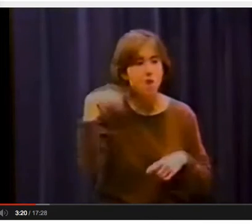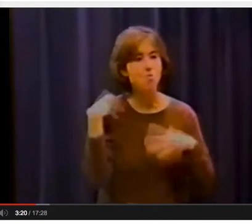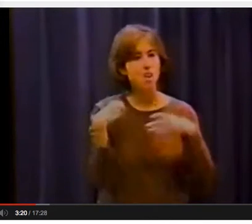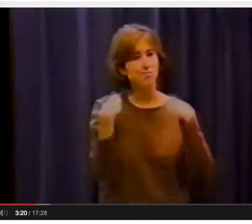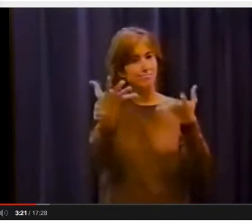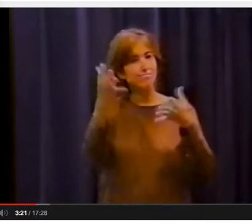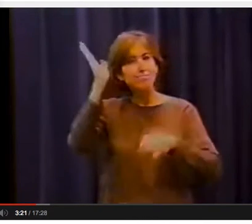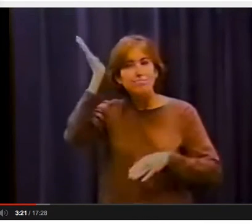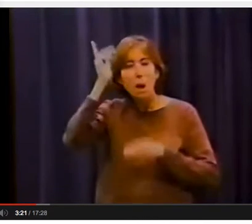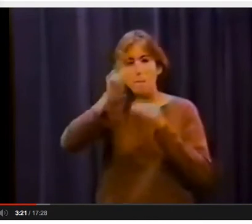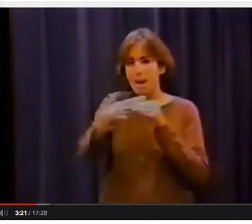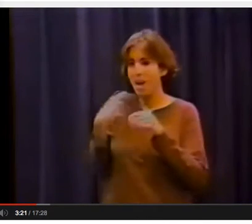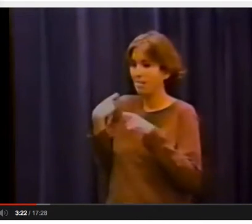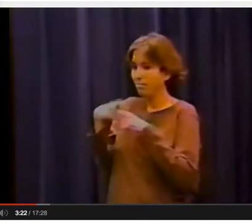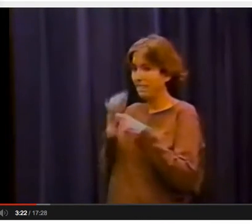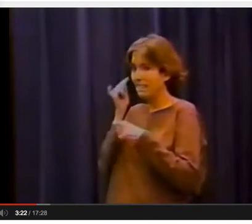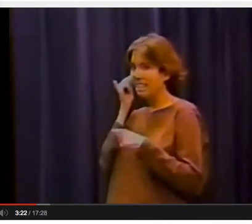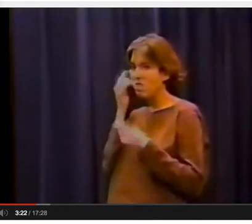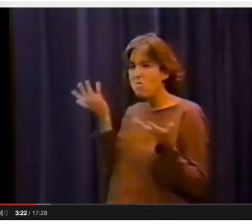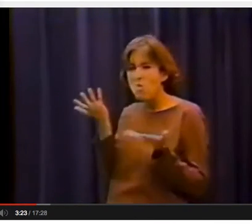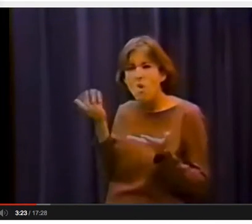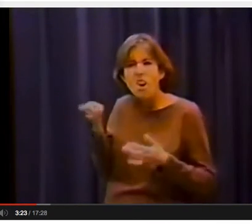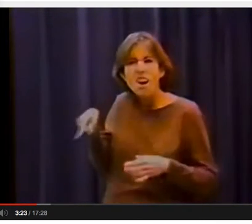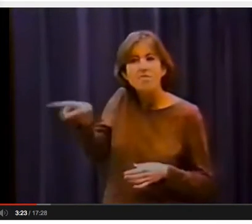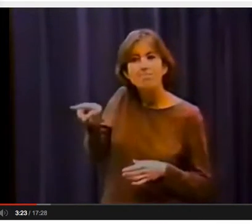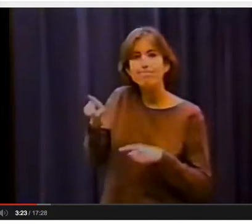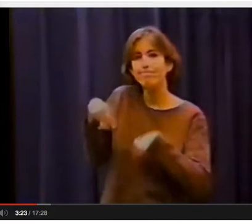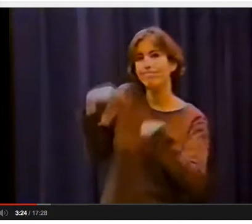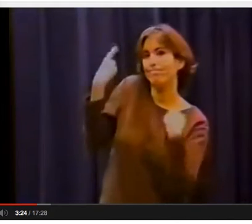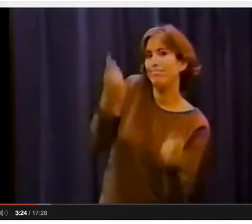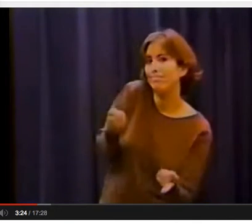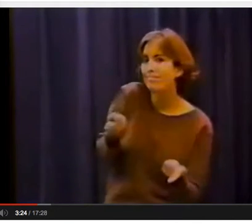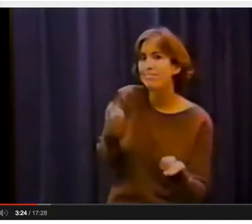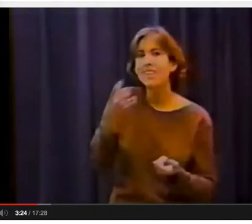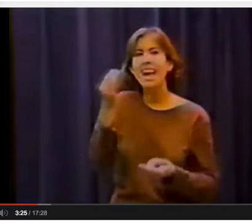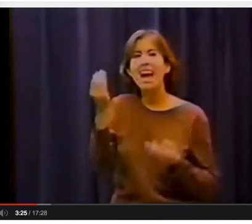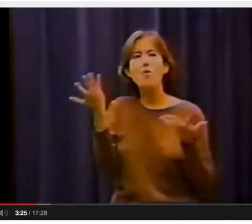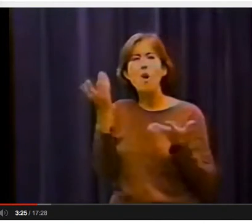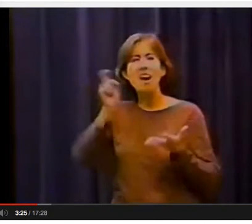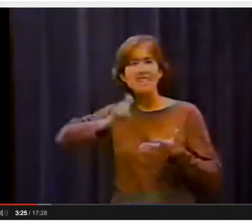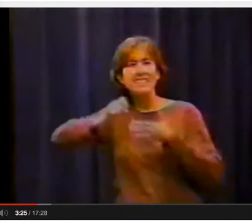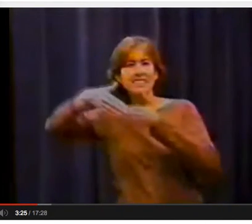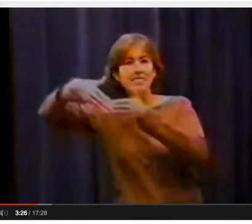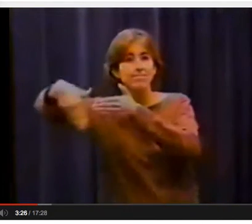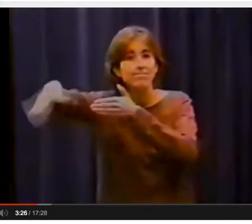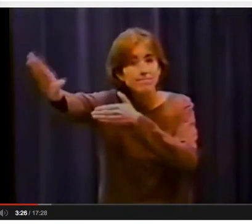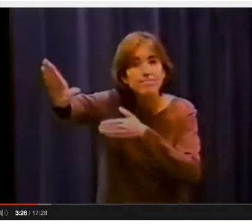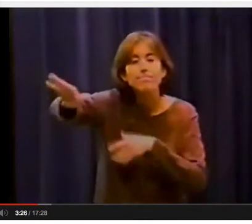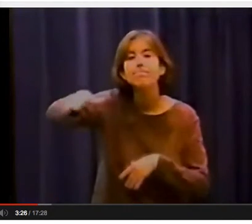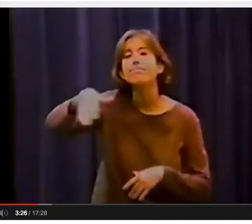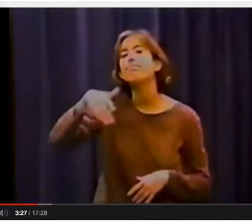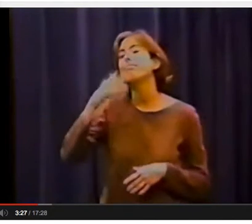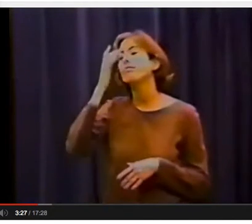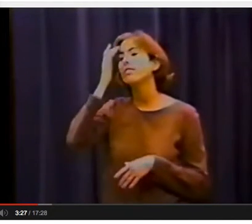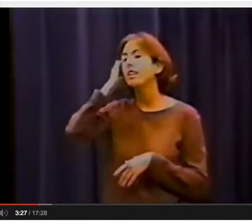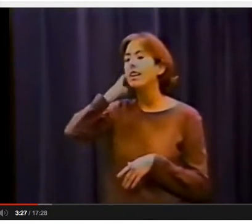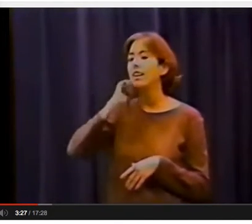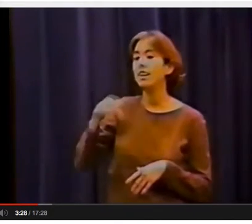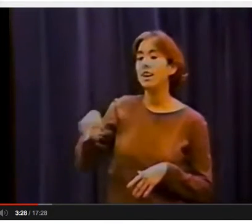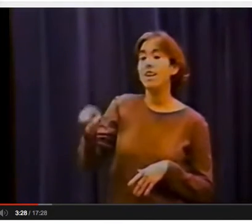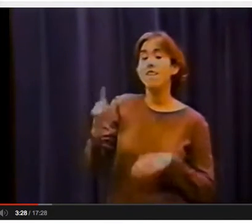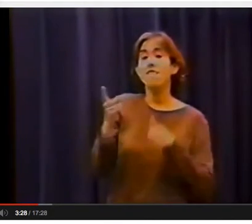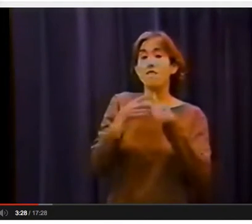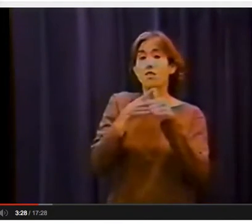So now at the school there's a lot of Spanish kids, and it's really important for the parents to get involved.